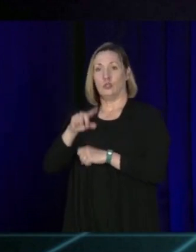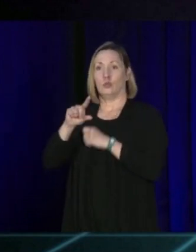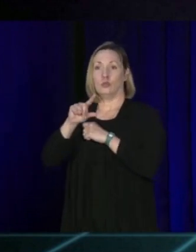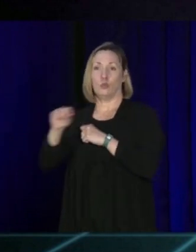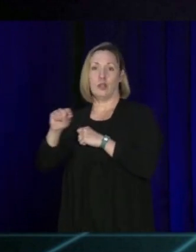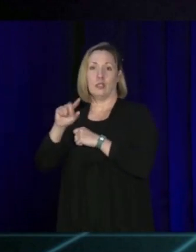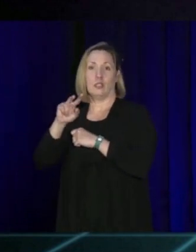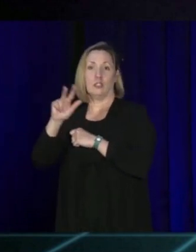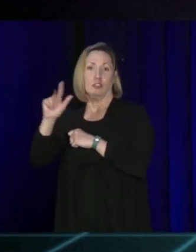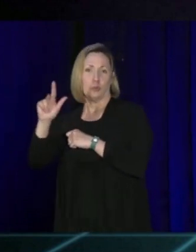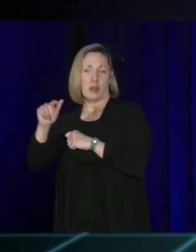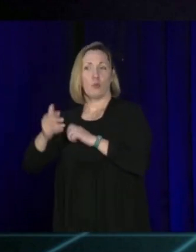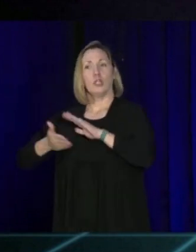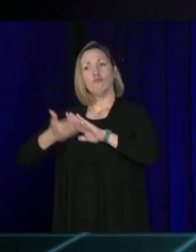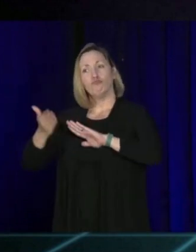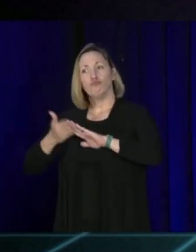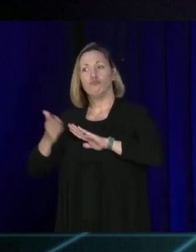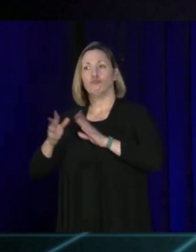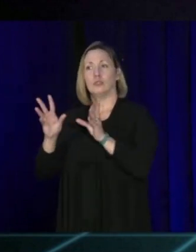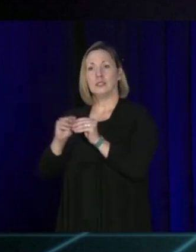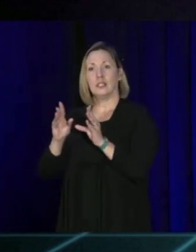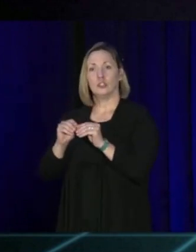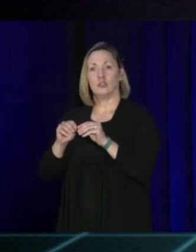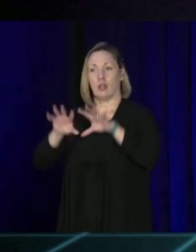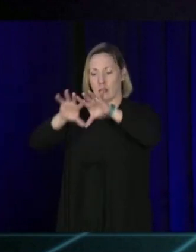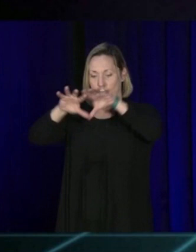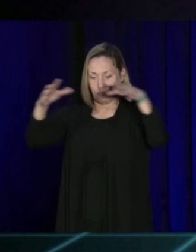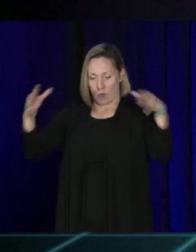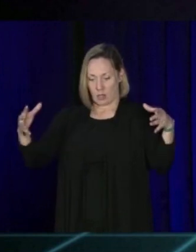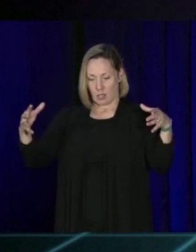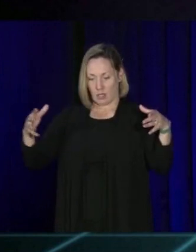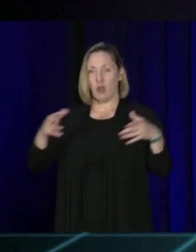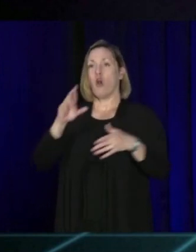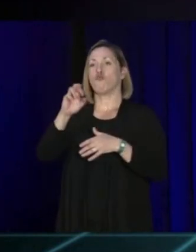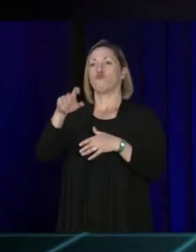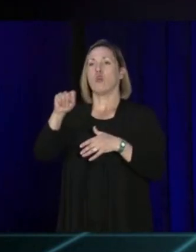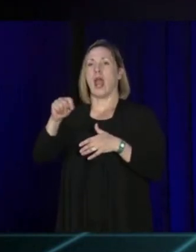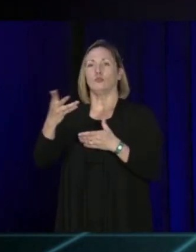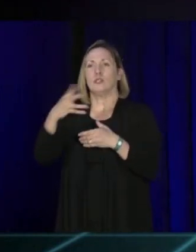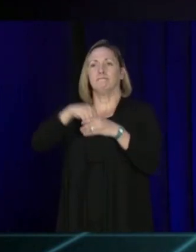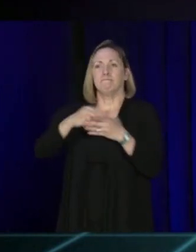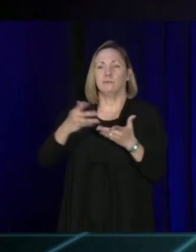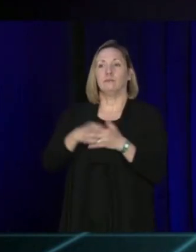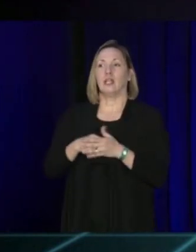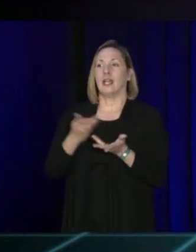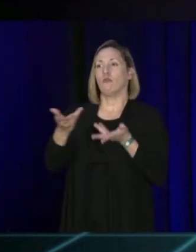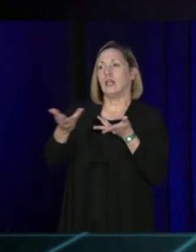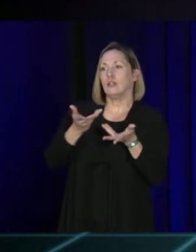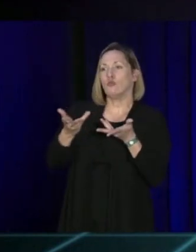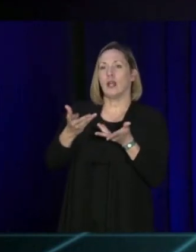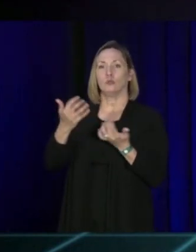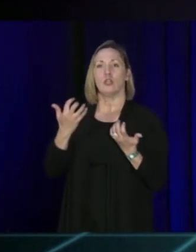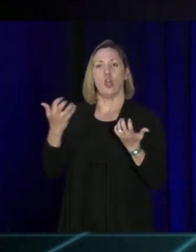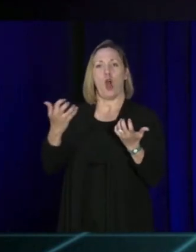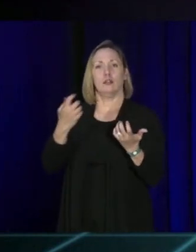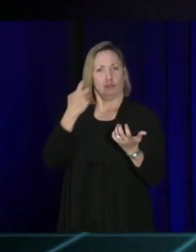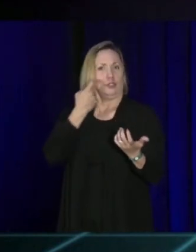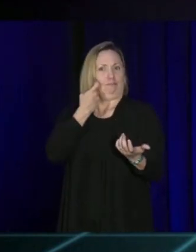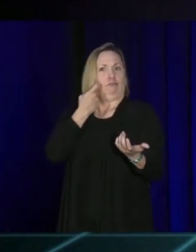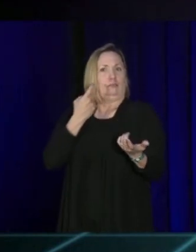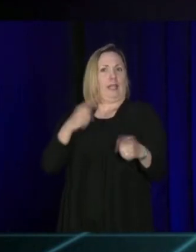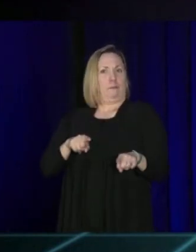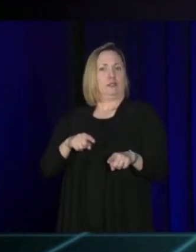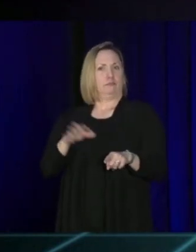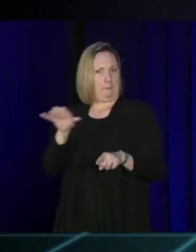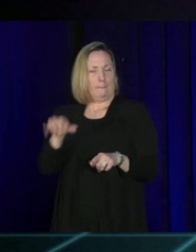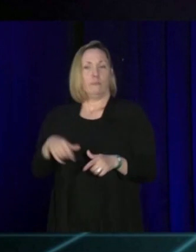session on the concurrent umbrella of features of React. And I would interact with the audience just like I did with you. And I would ask their